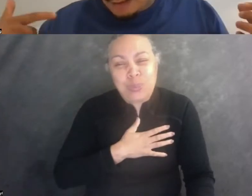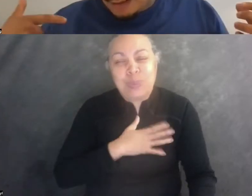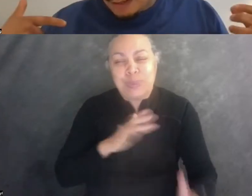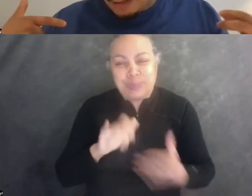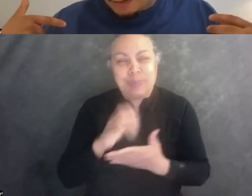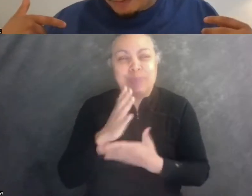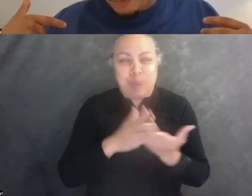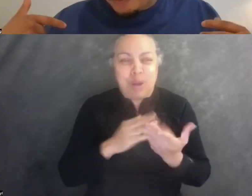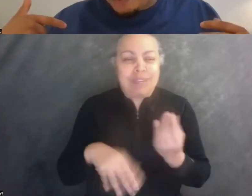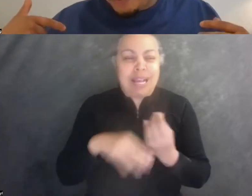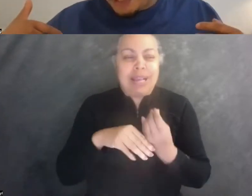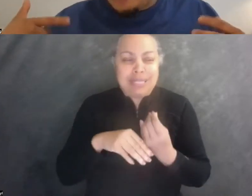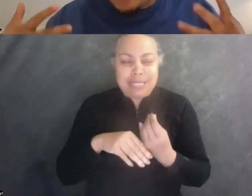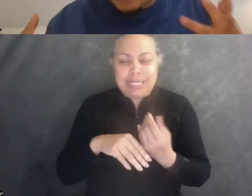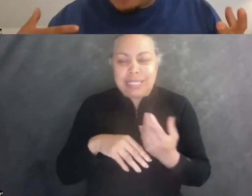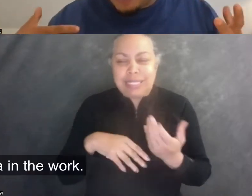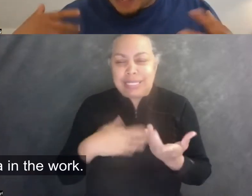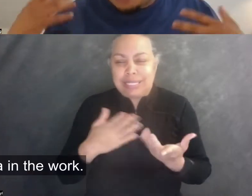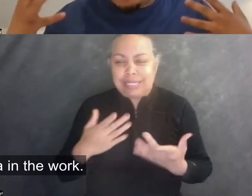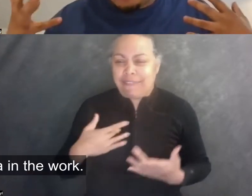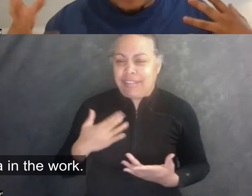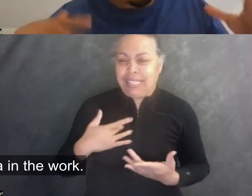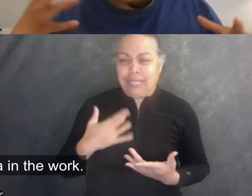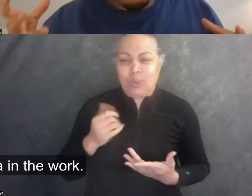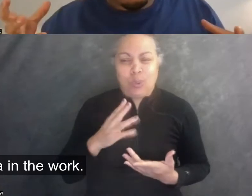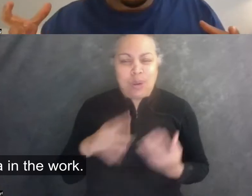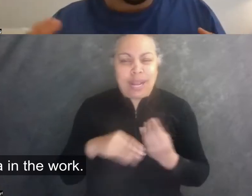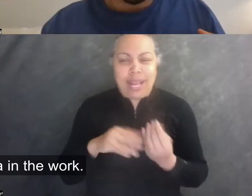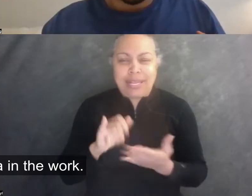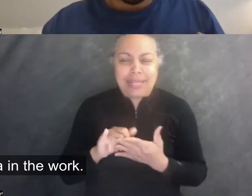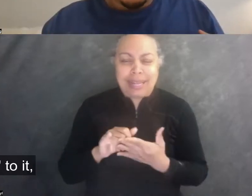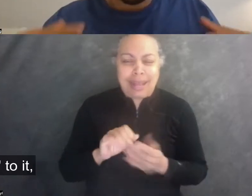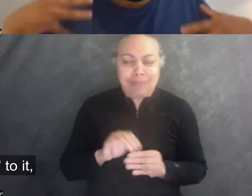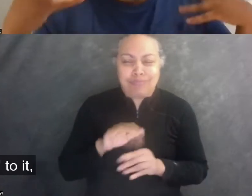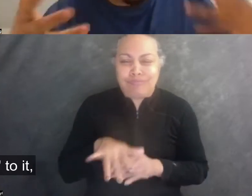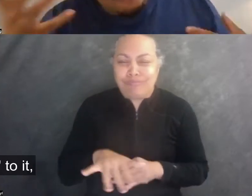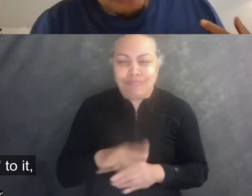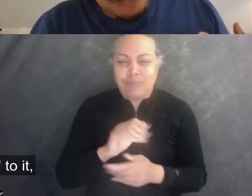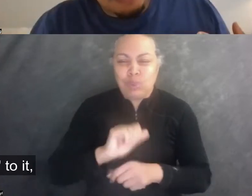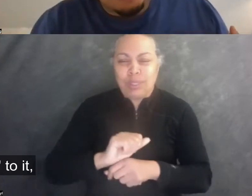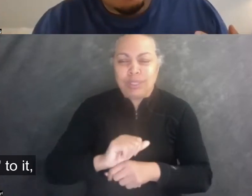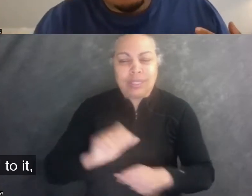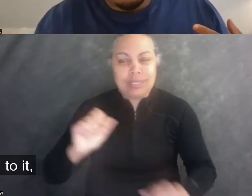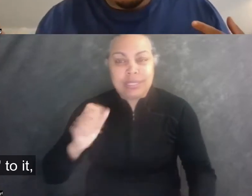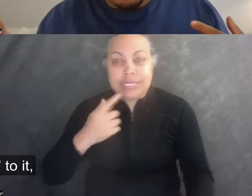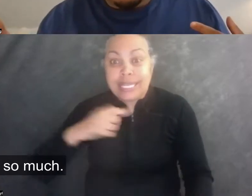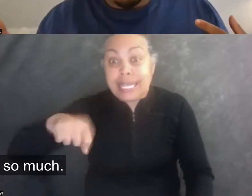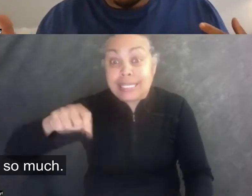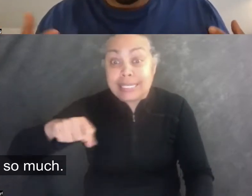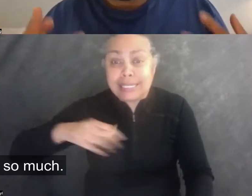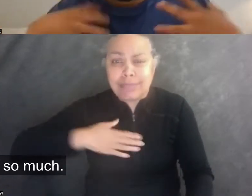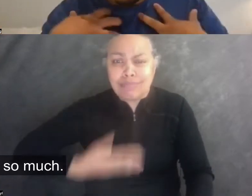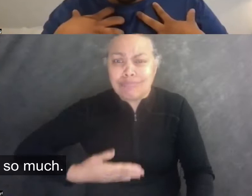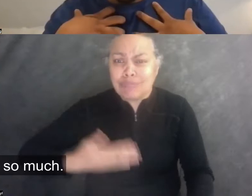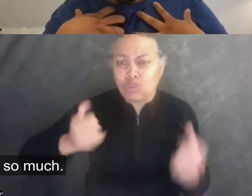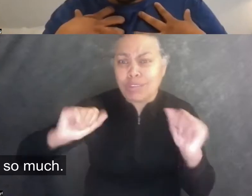adding the feeling or adding the extra in the work. I say yes to it. And it